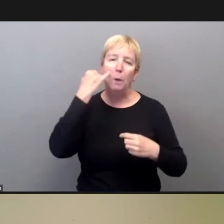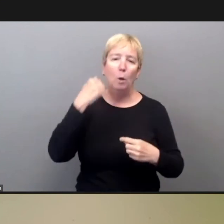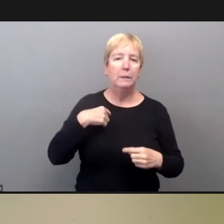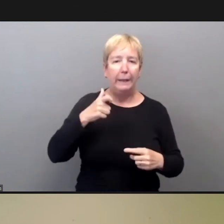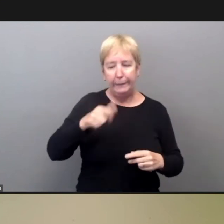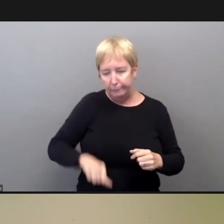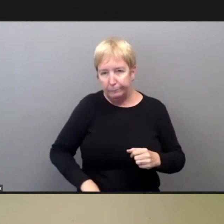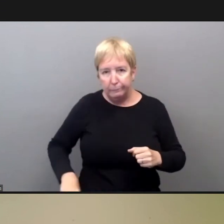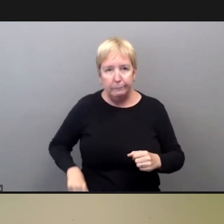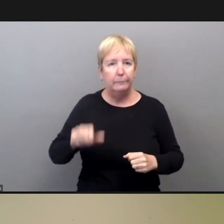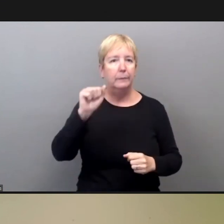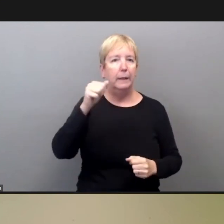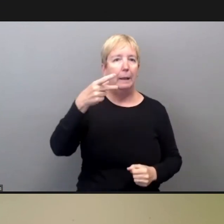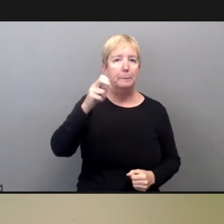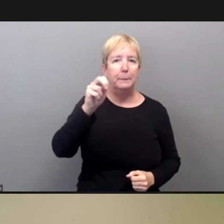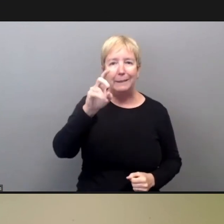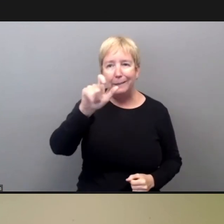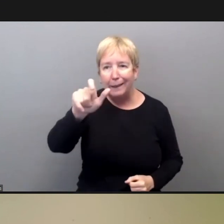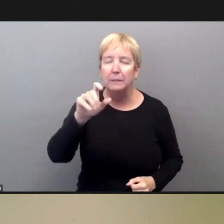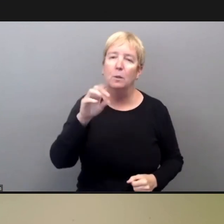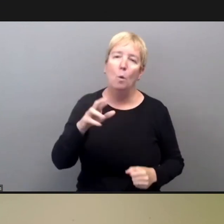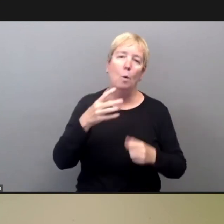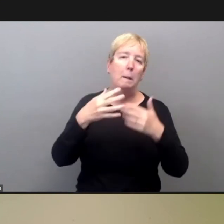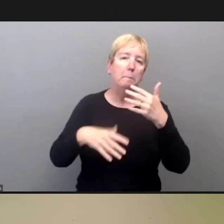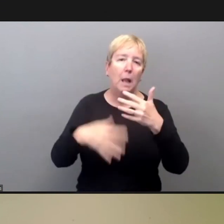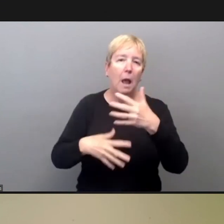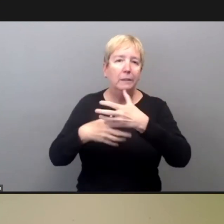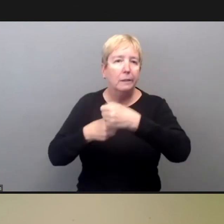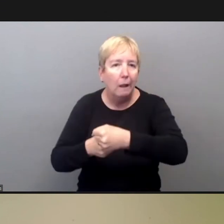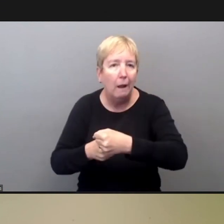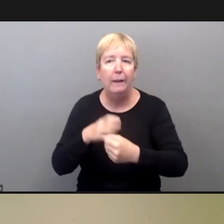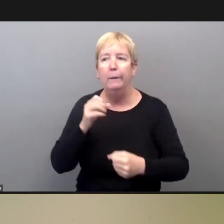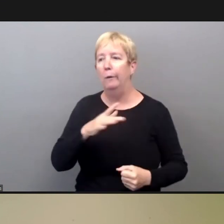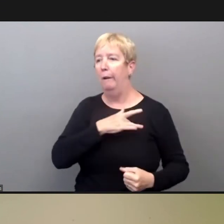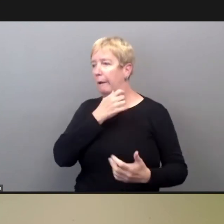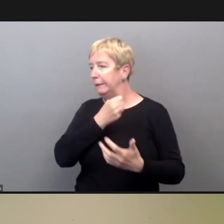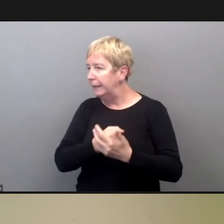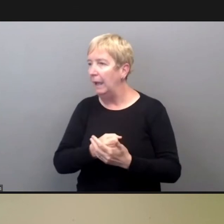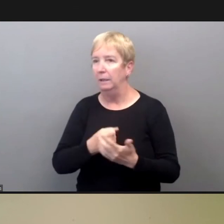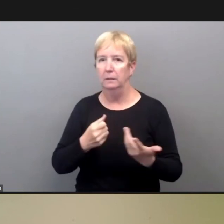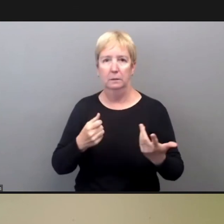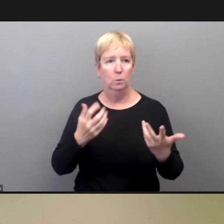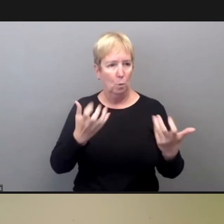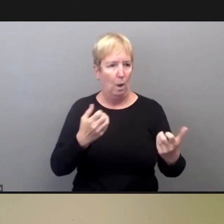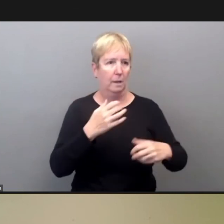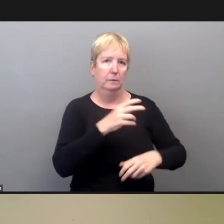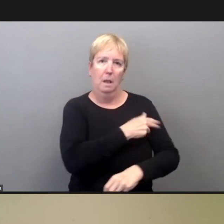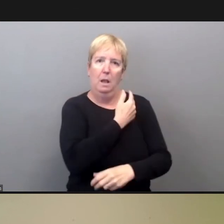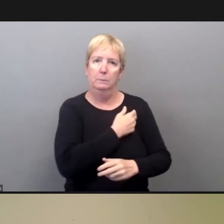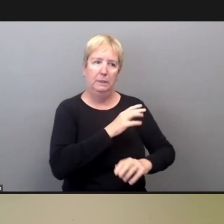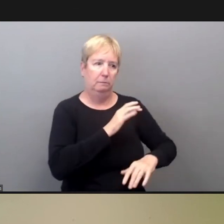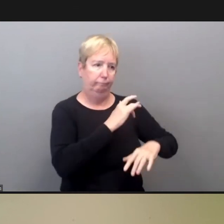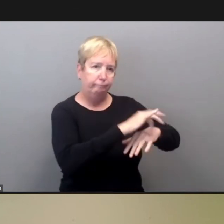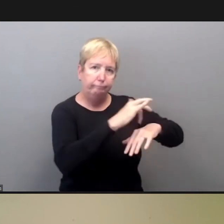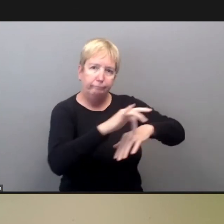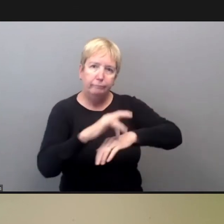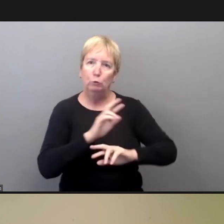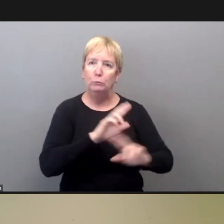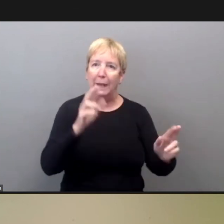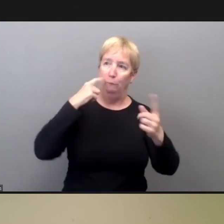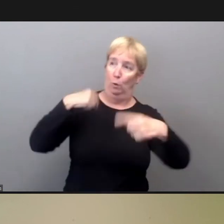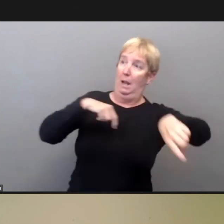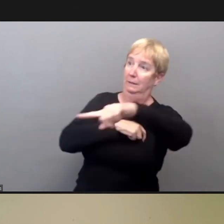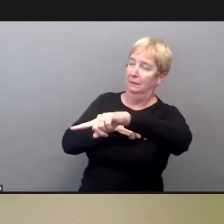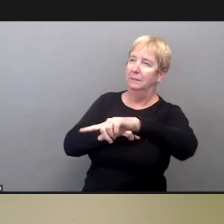a blood clot or a heart attack, as we saw today. So please think about that. Think about your own